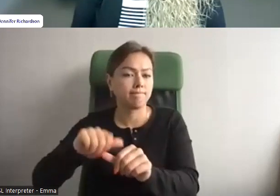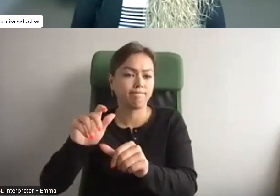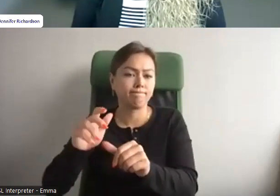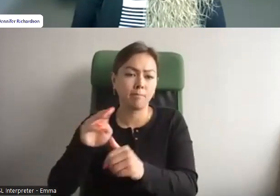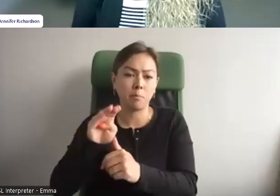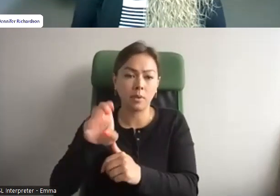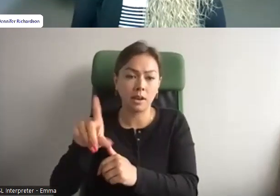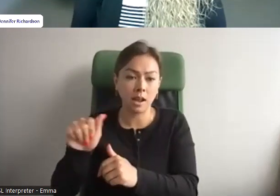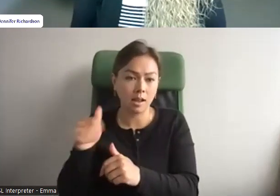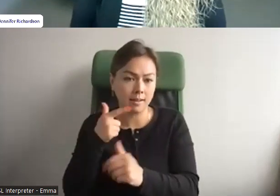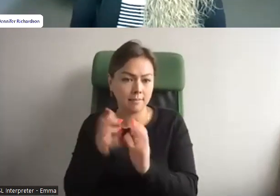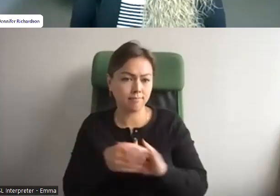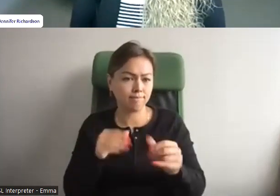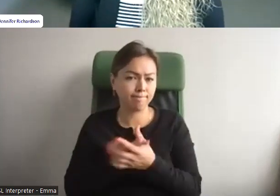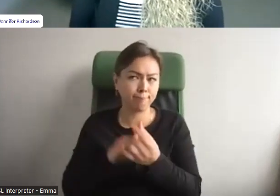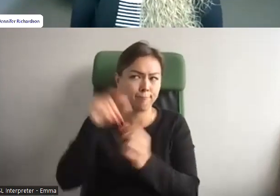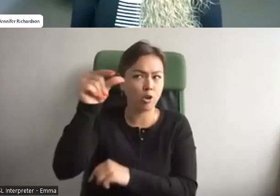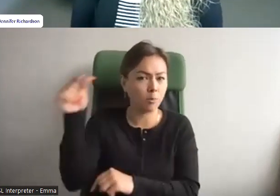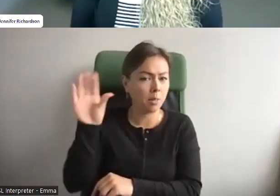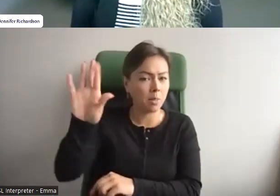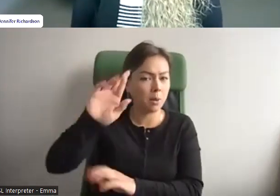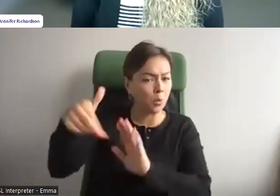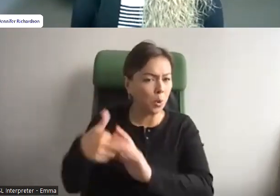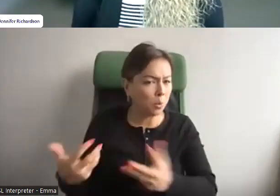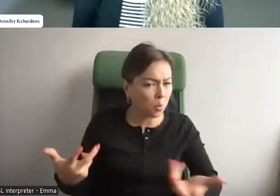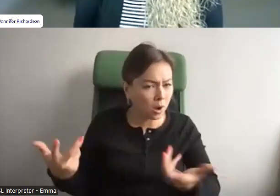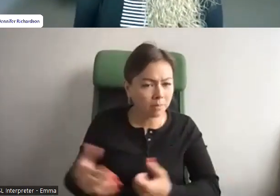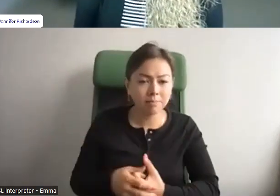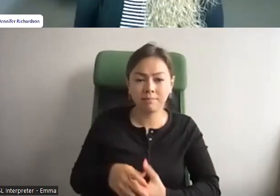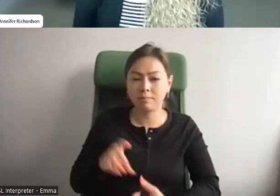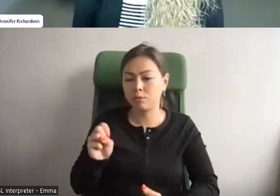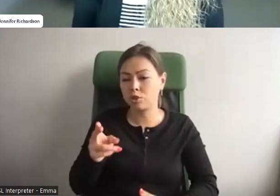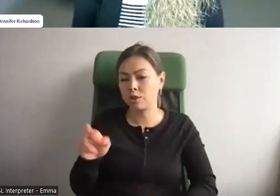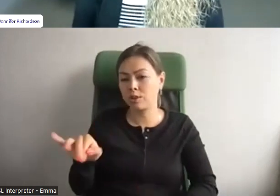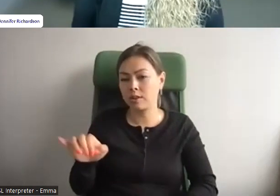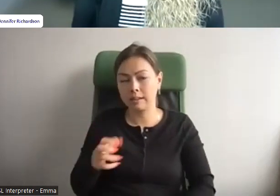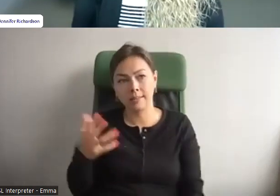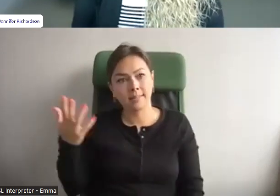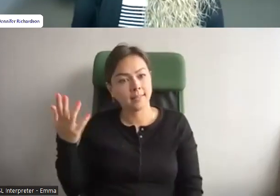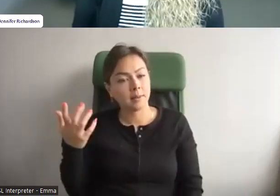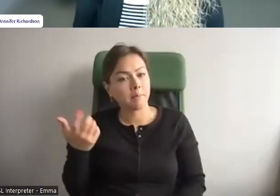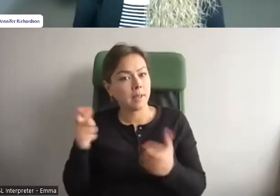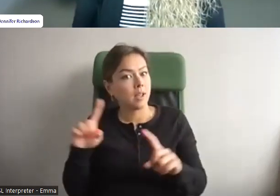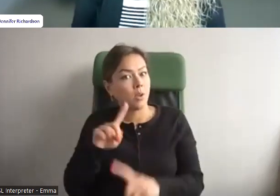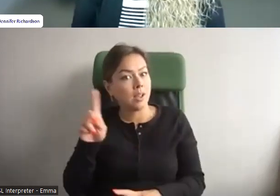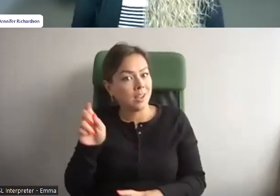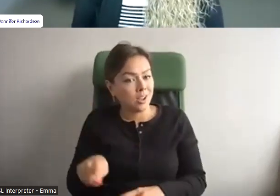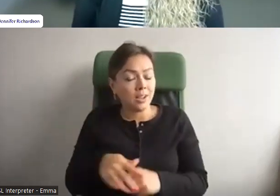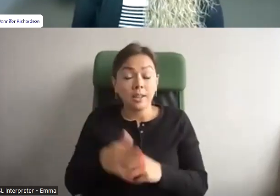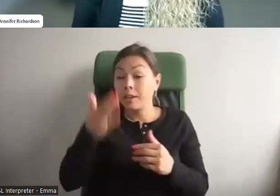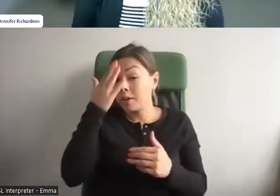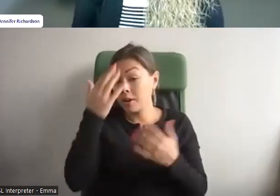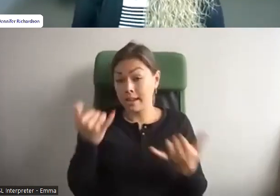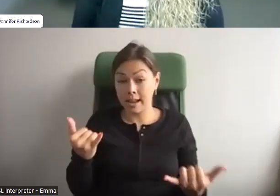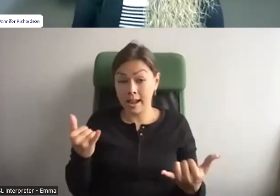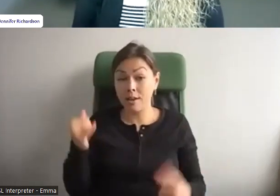Oh, boy. Yeah, I know it's a large question to end off on. The government is attempting